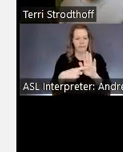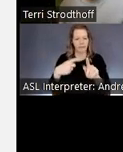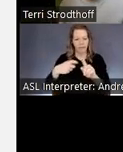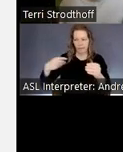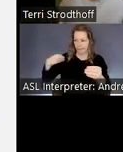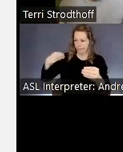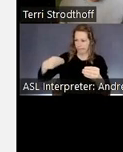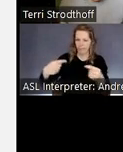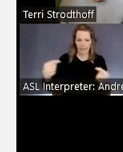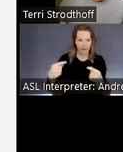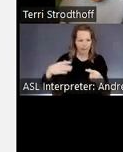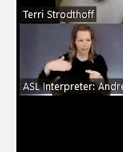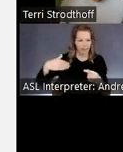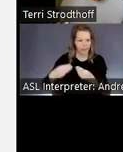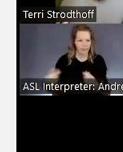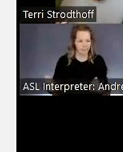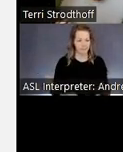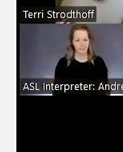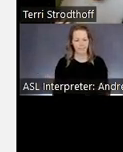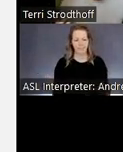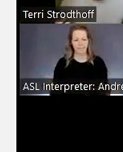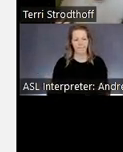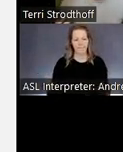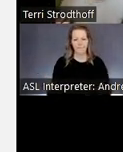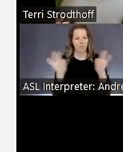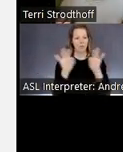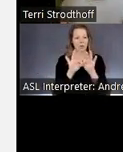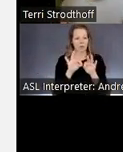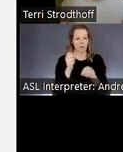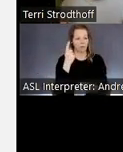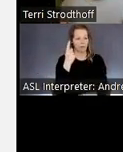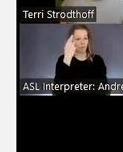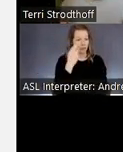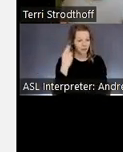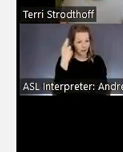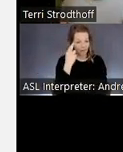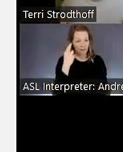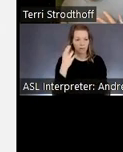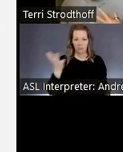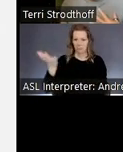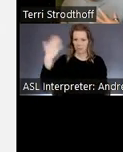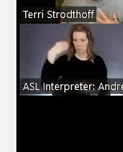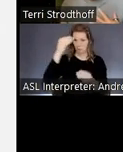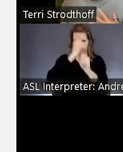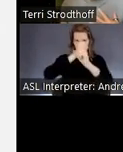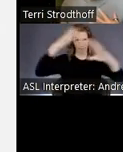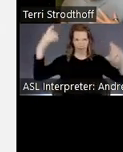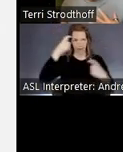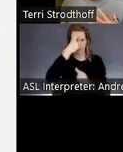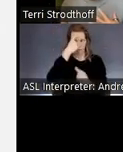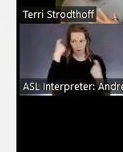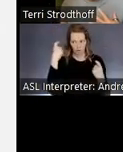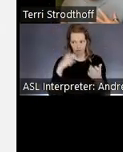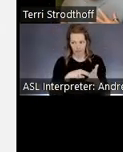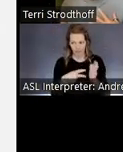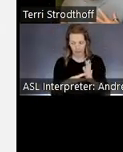forward. And it's also important to realize that we used to think of trauma. I used to think of trauma as the